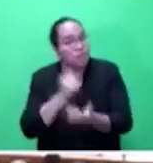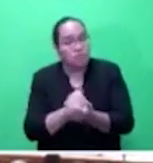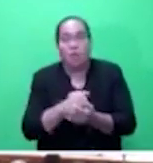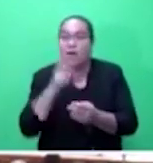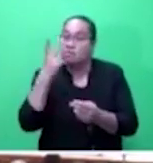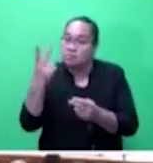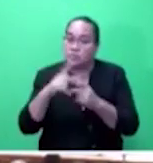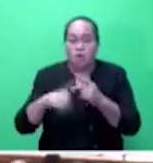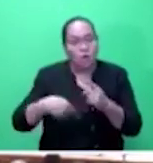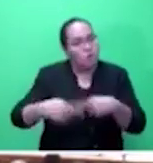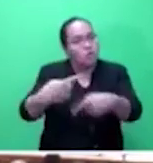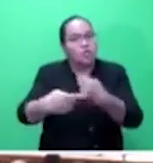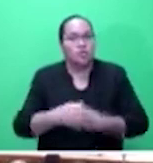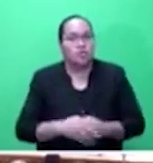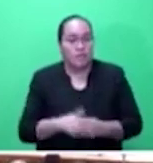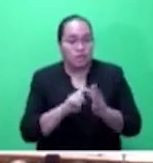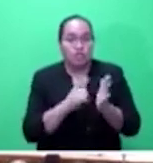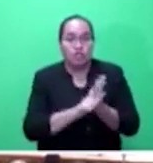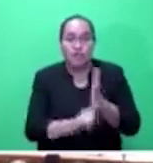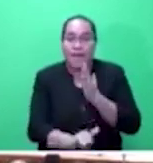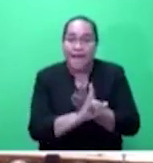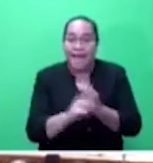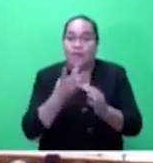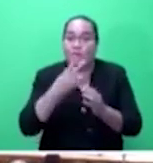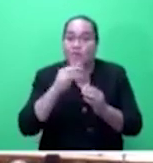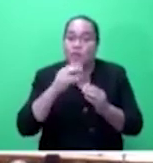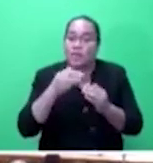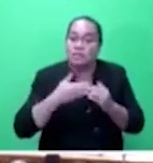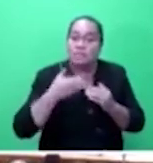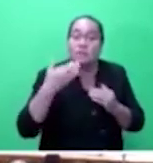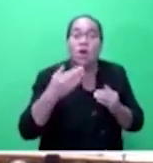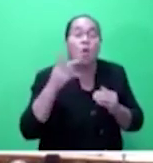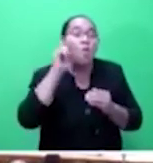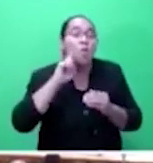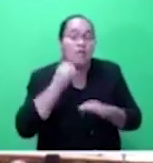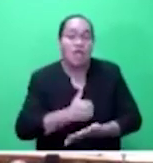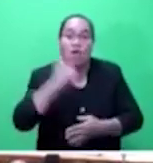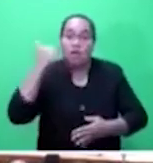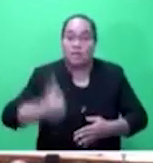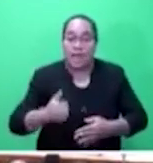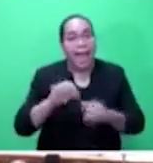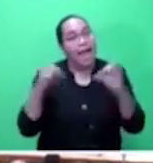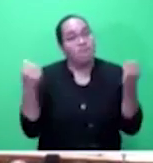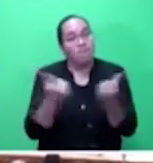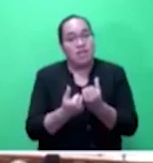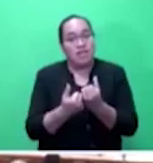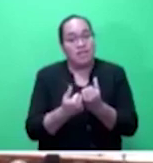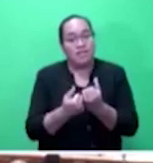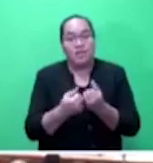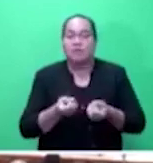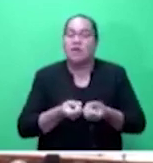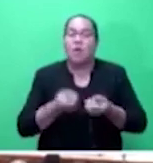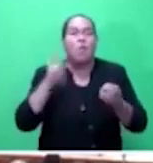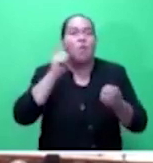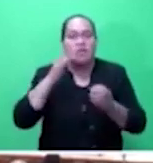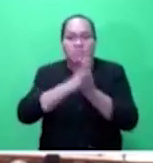running. Through July 2020, Water Authority Fiji has agreed to cart water to any area in